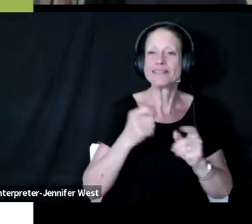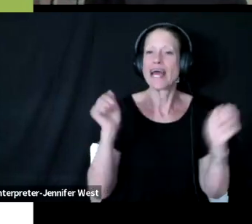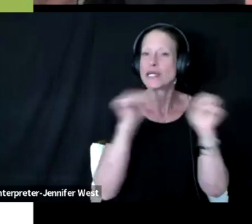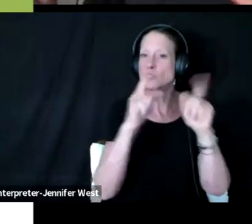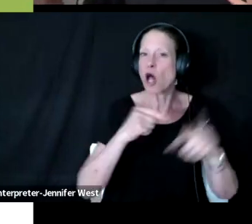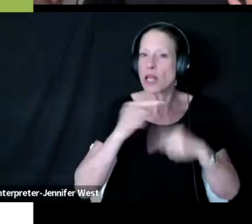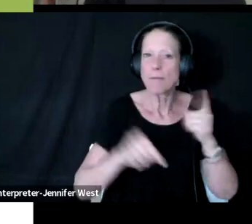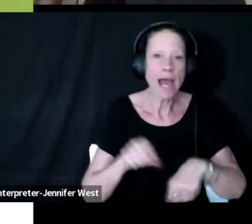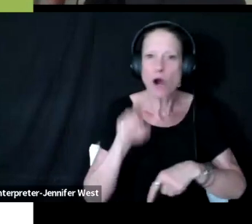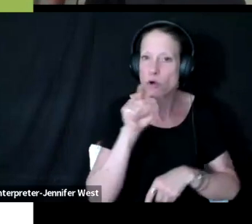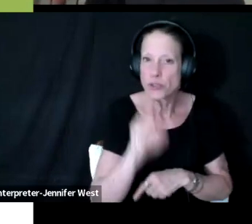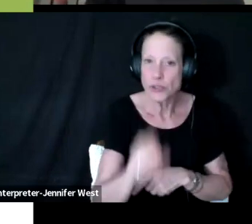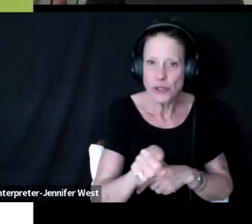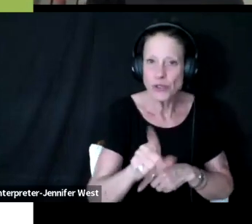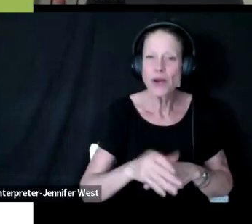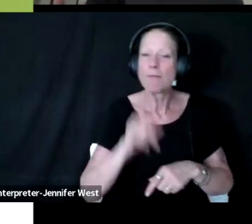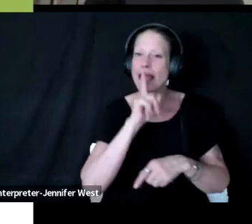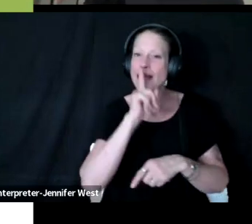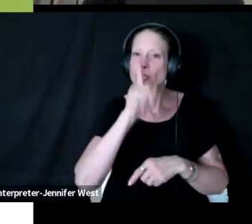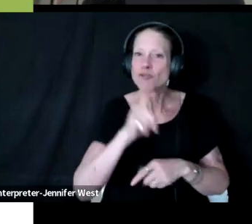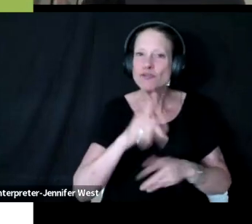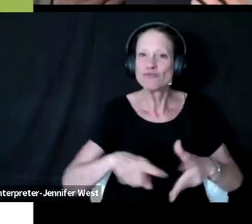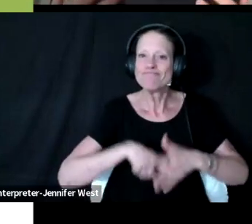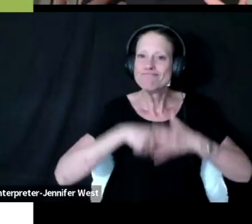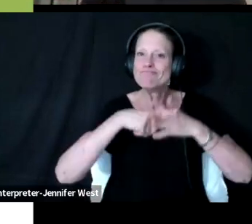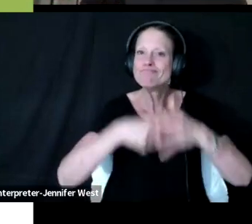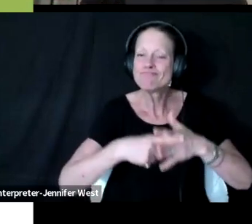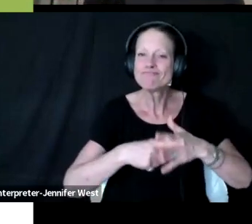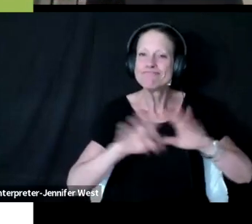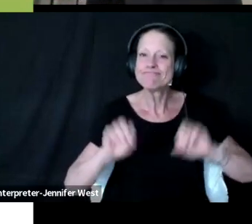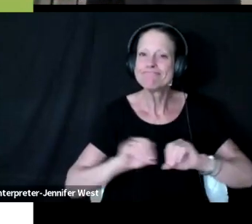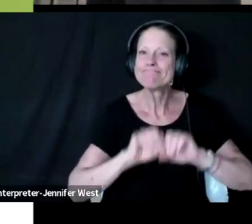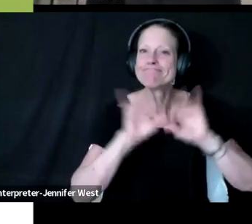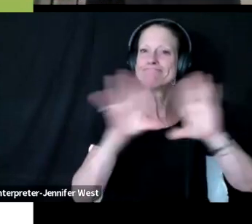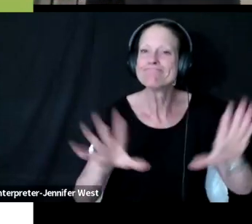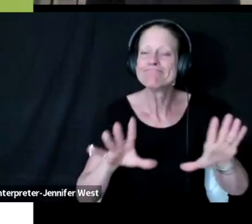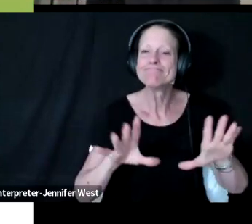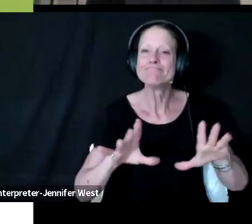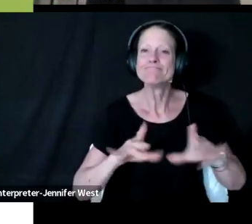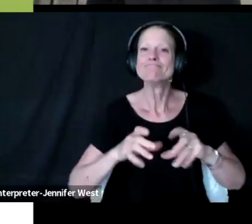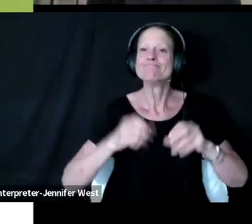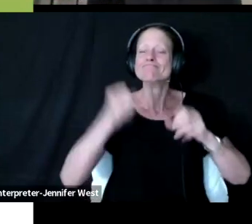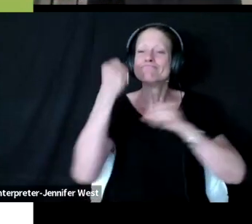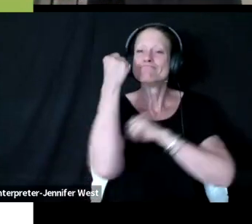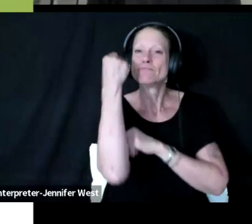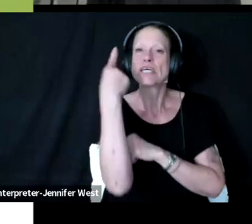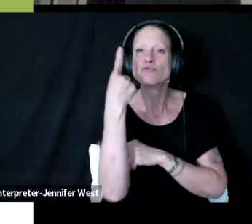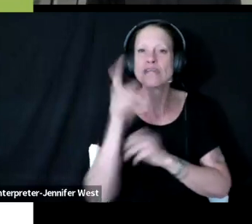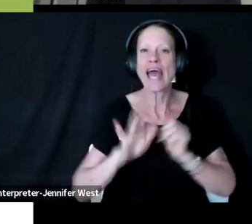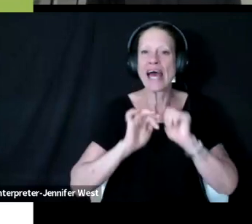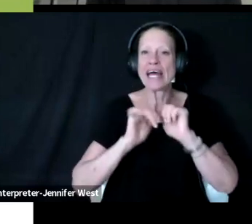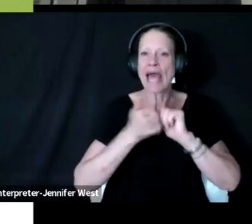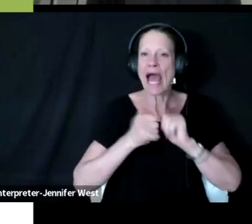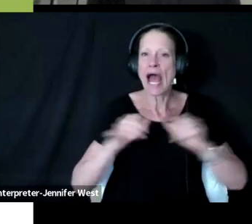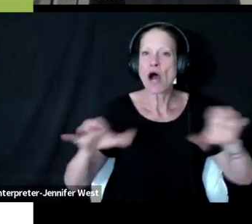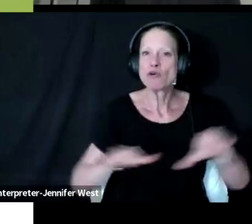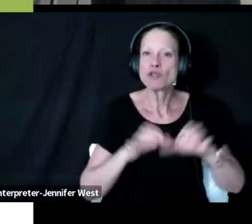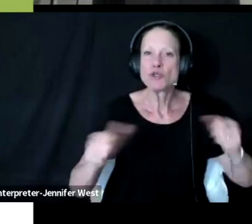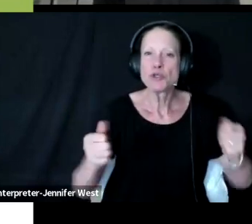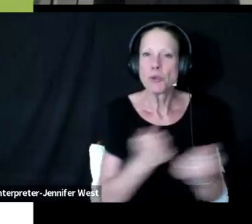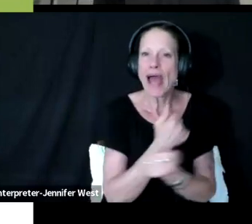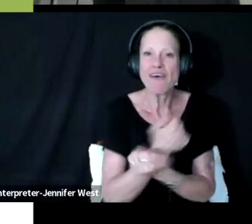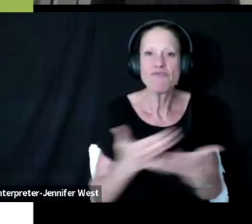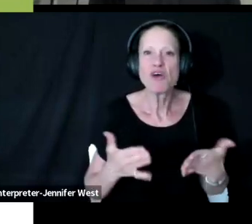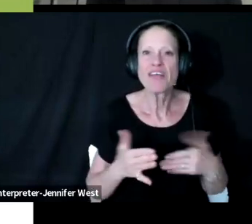getting started, making sure you really understand how to, how to do everything.